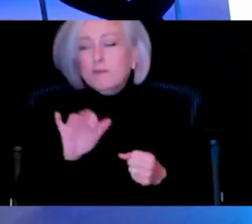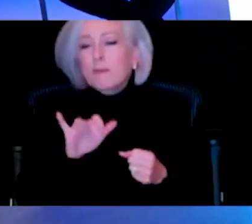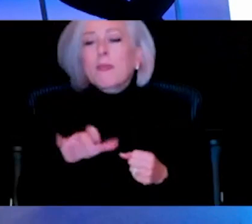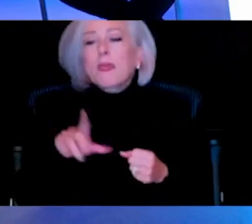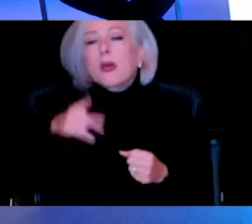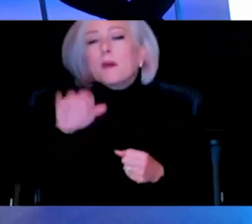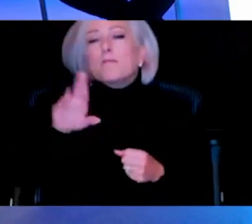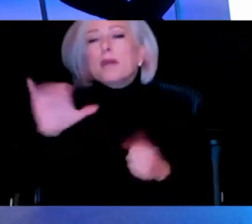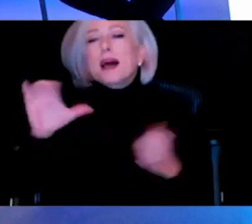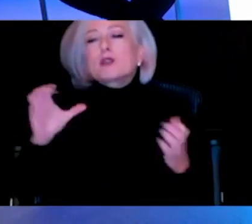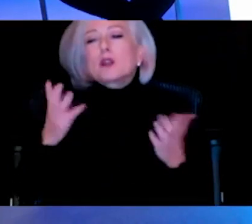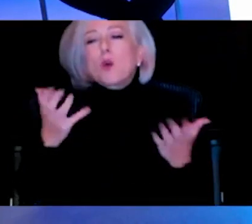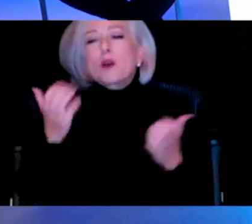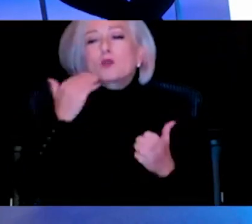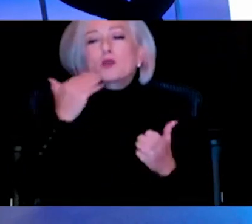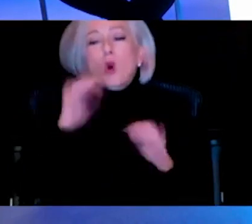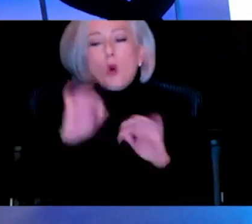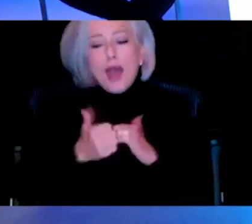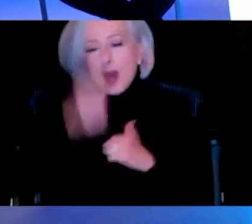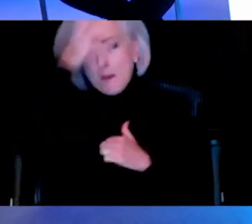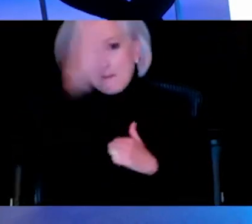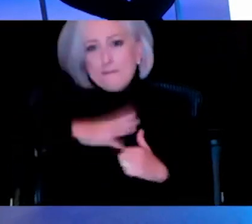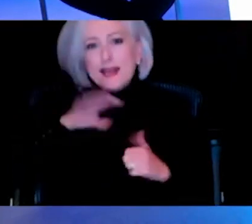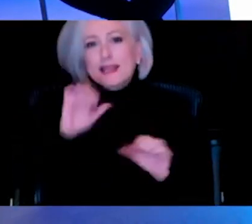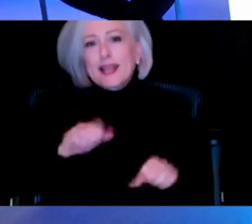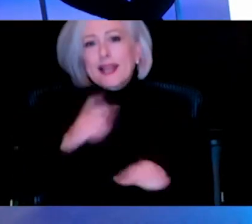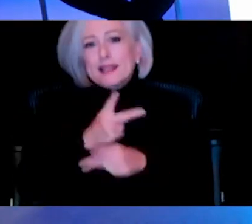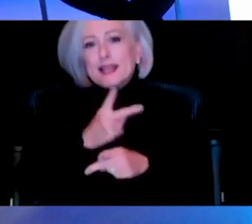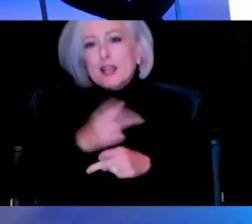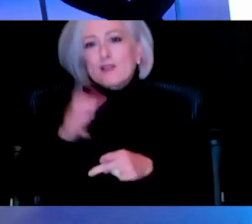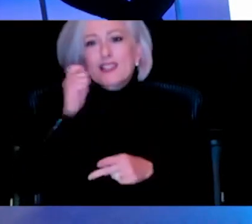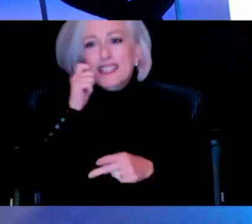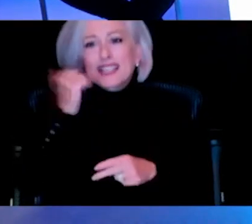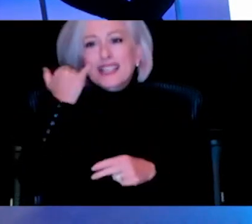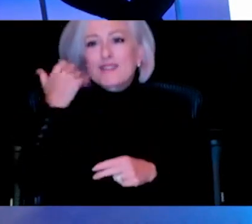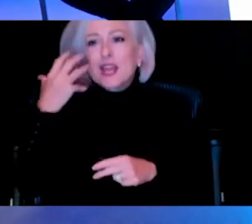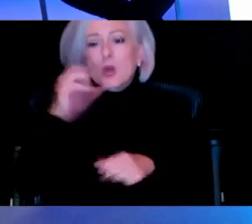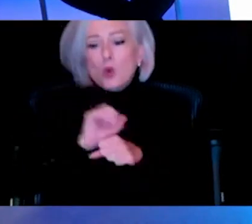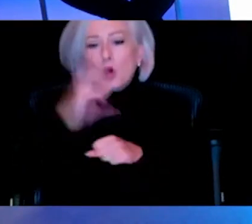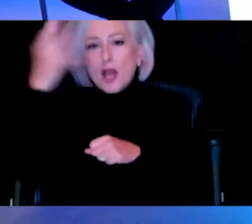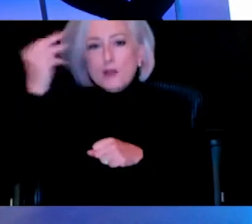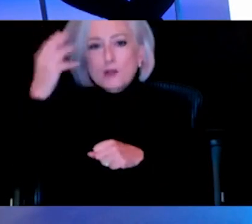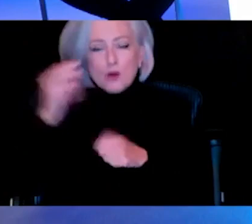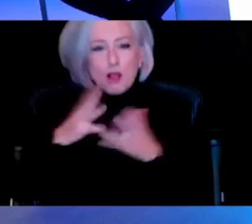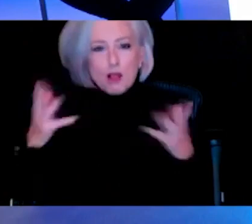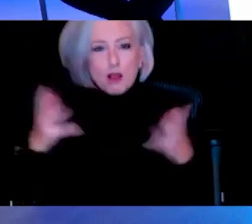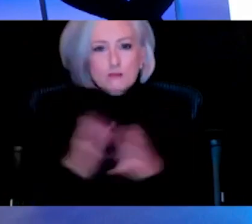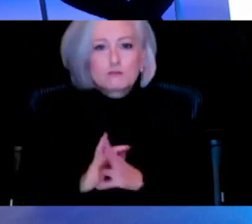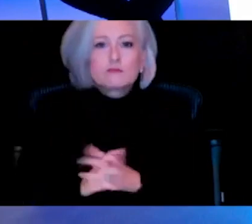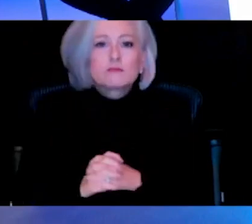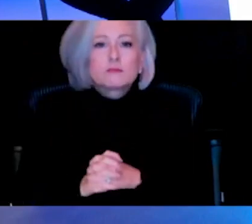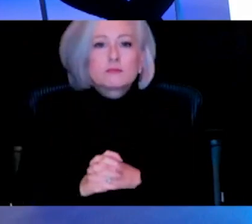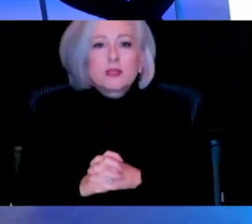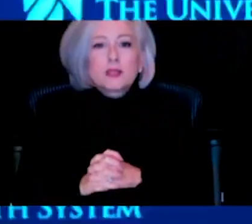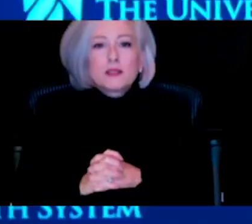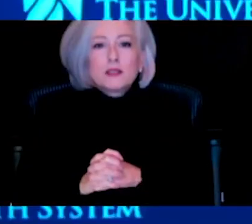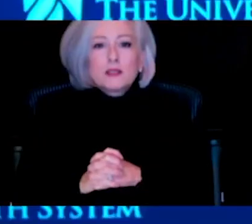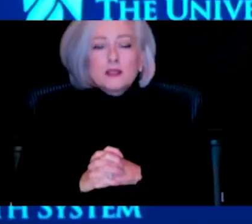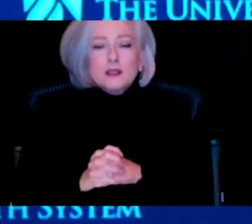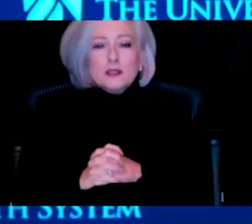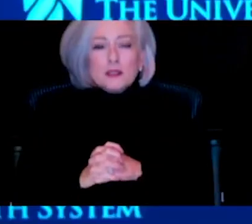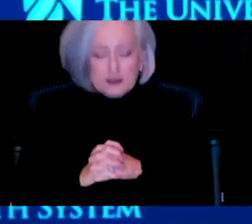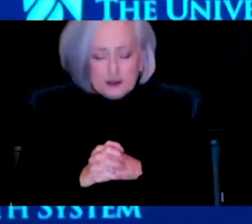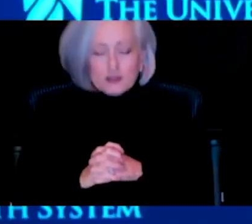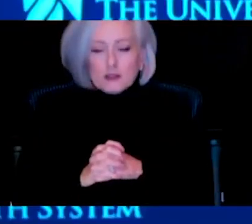the best way for men to take care of their skin if they are outdoors a lot? So,